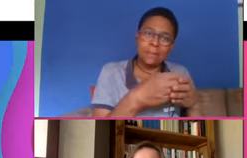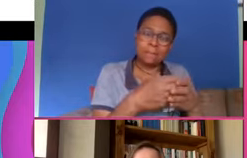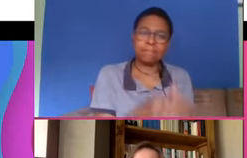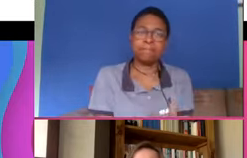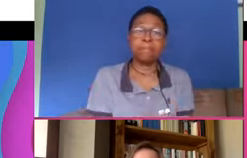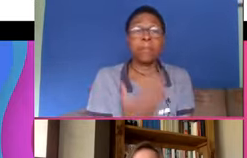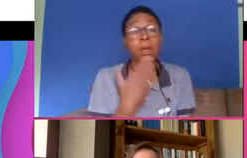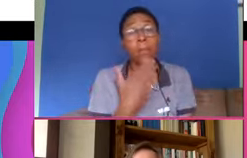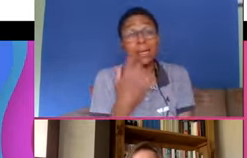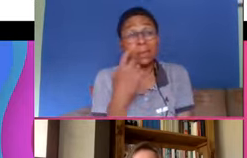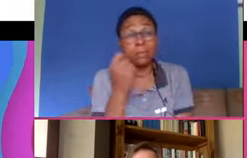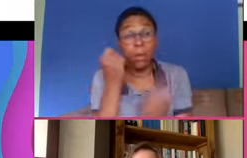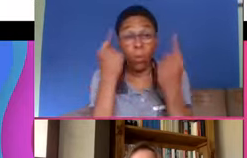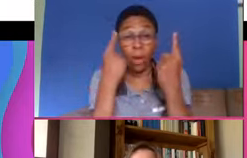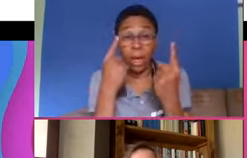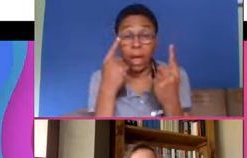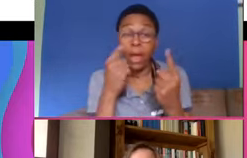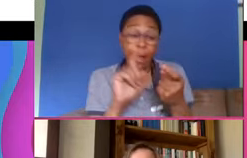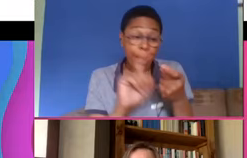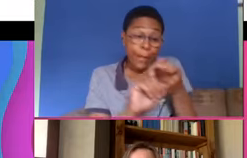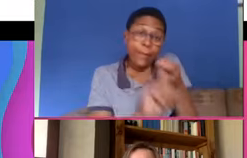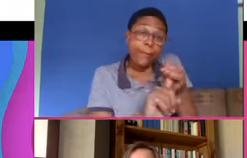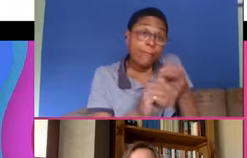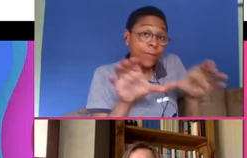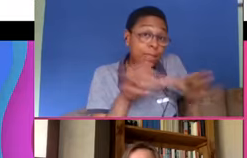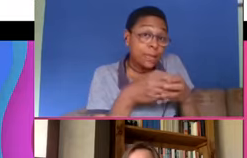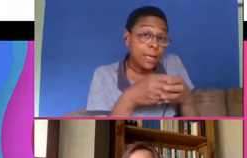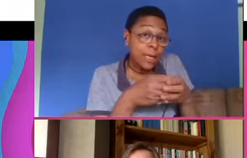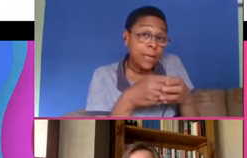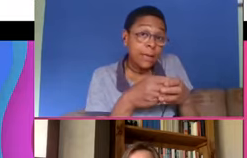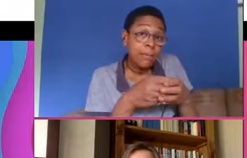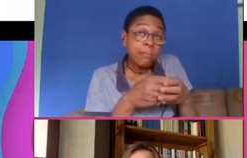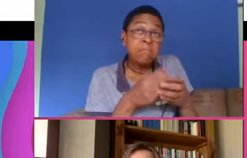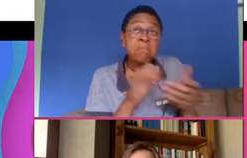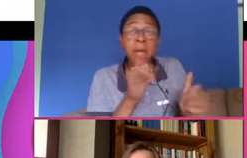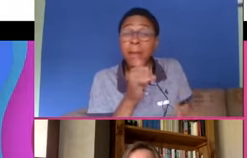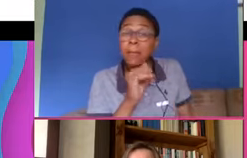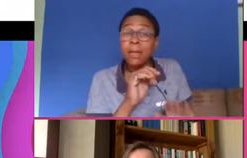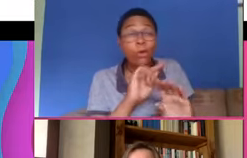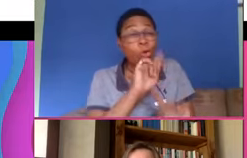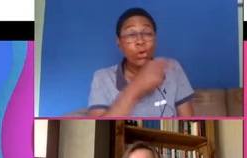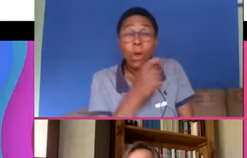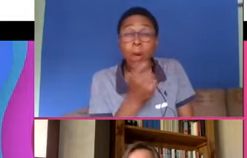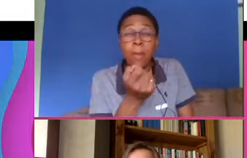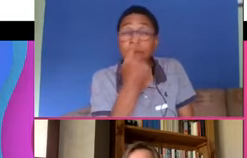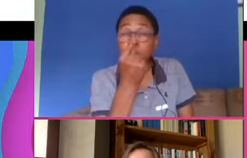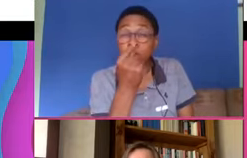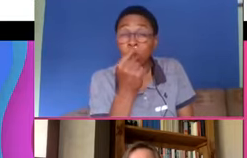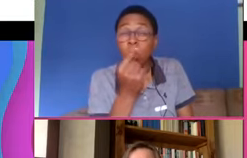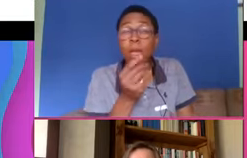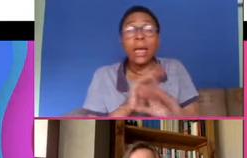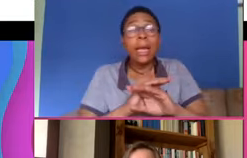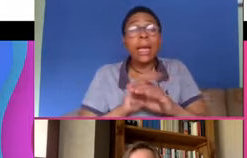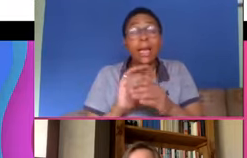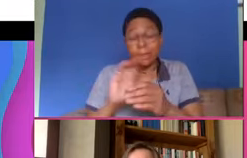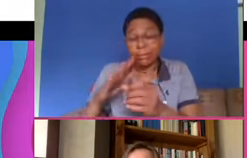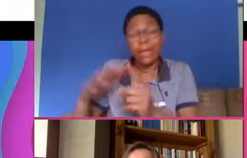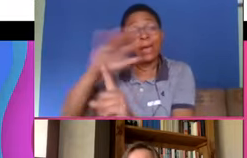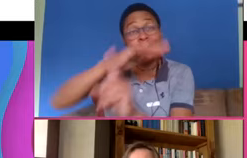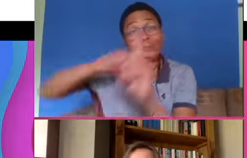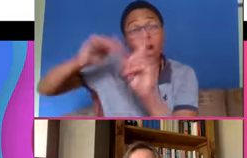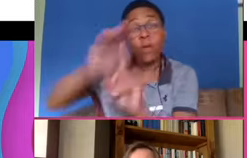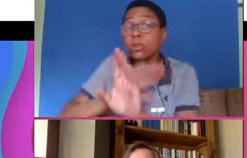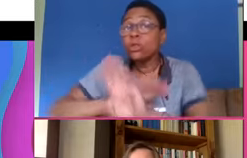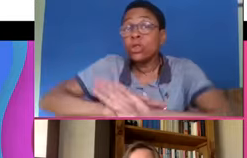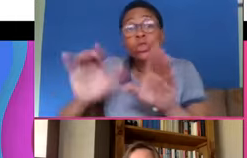it's unlikely that this fixed team approach will be possible in non-professional environments or where professional performers work